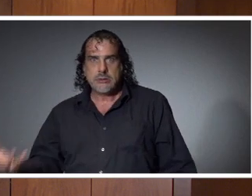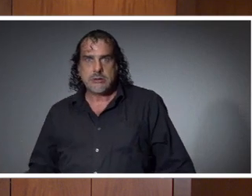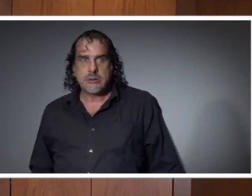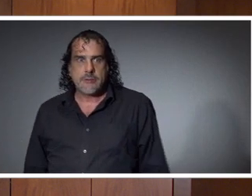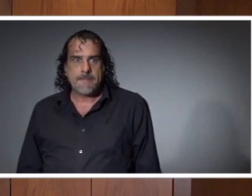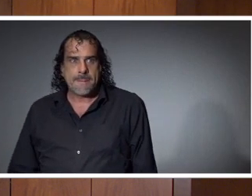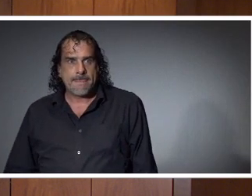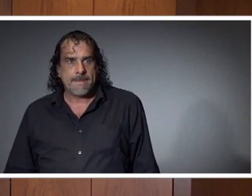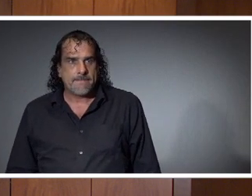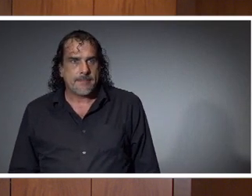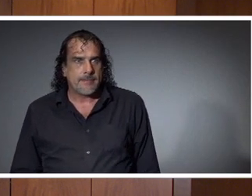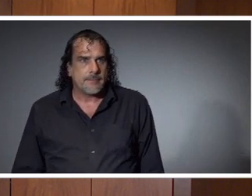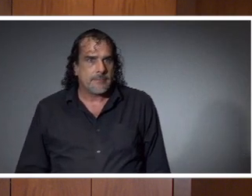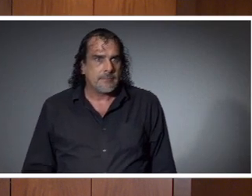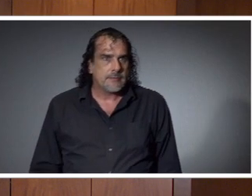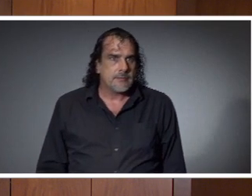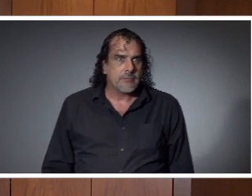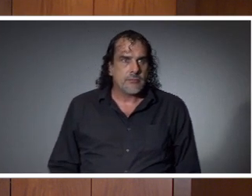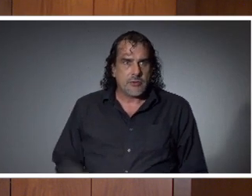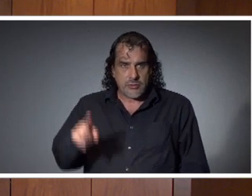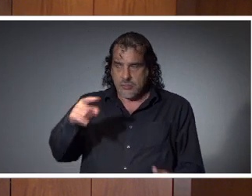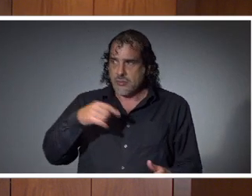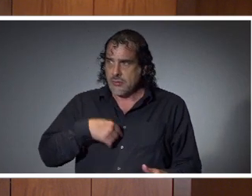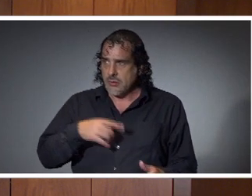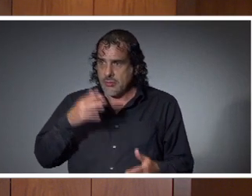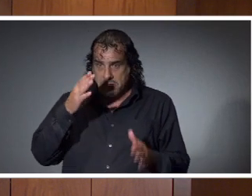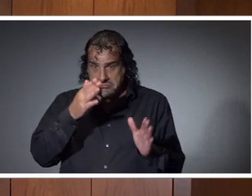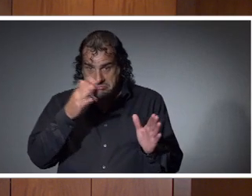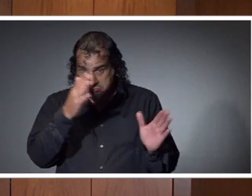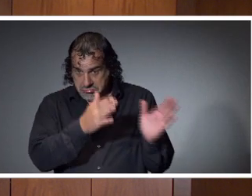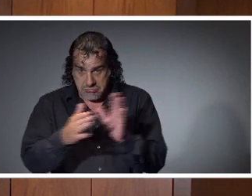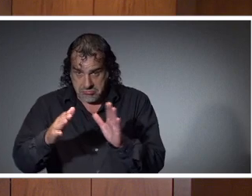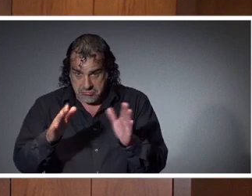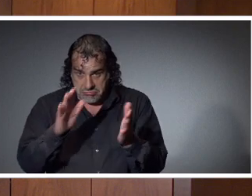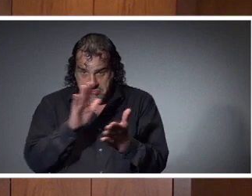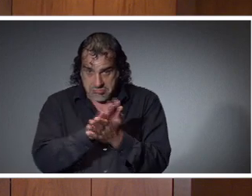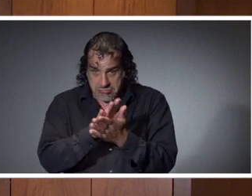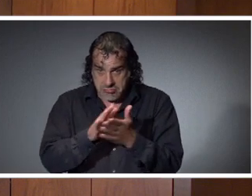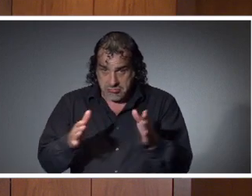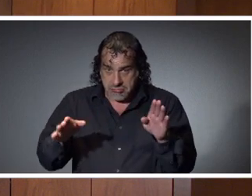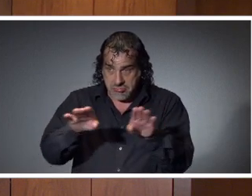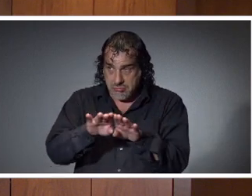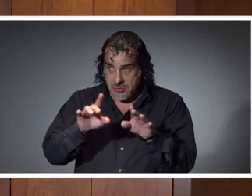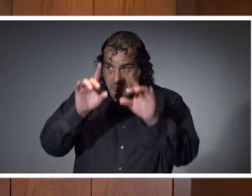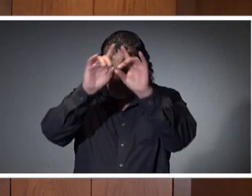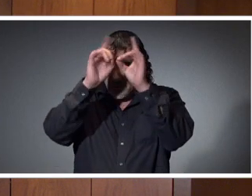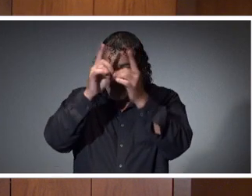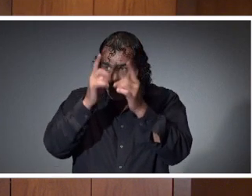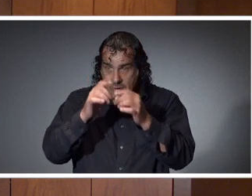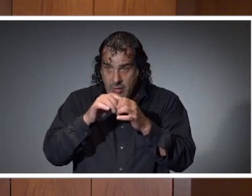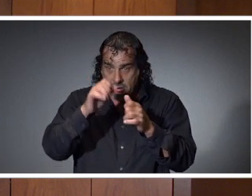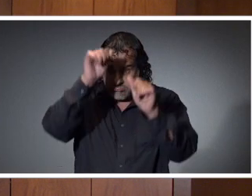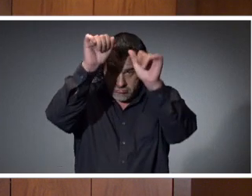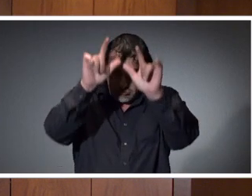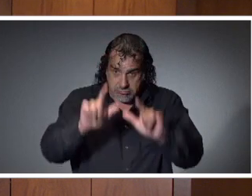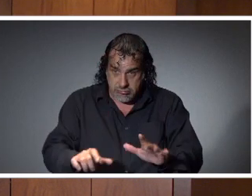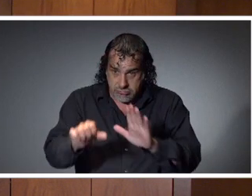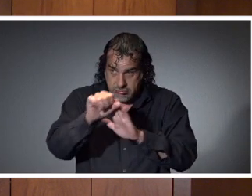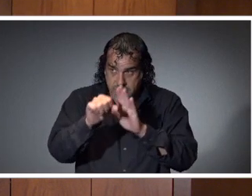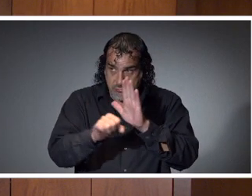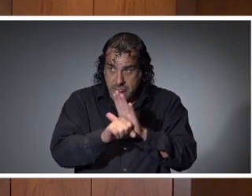Governor, you said you anticipate schools having to be closed. Are you, do you mean district by district or as they come